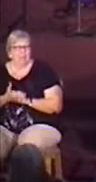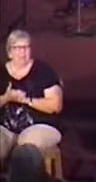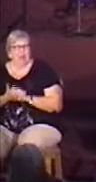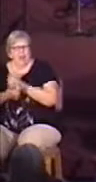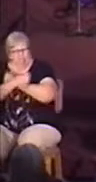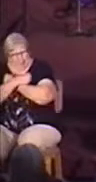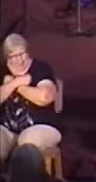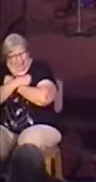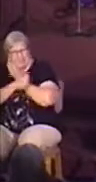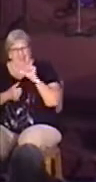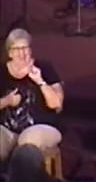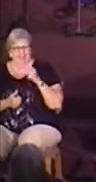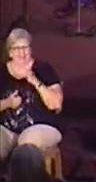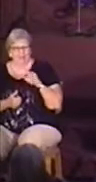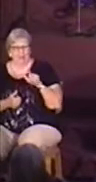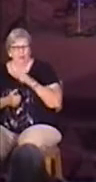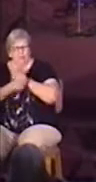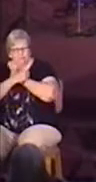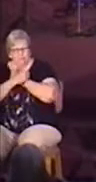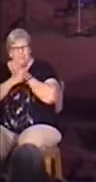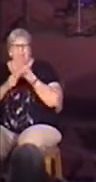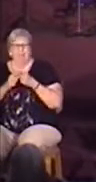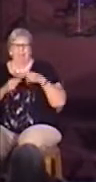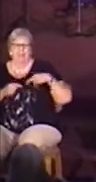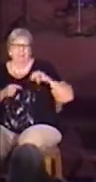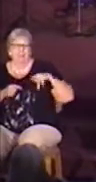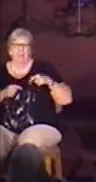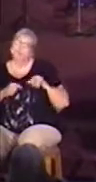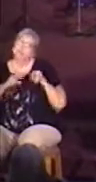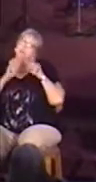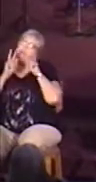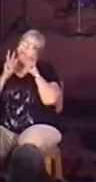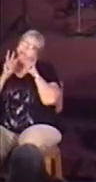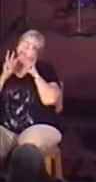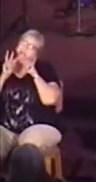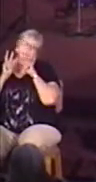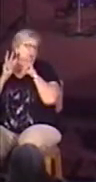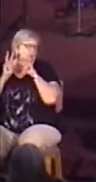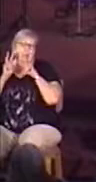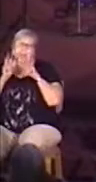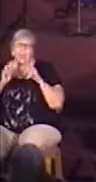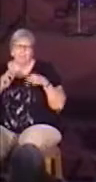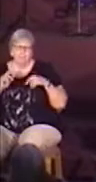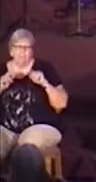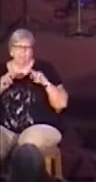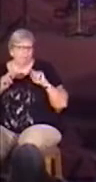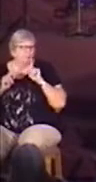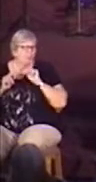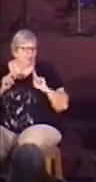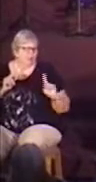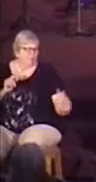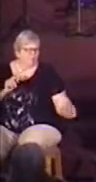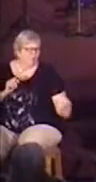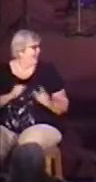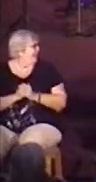her a hug and I'll love on her, and Piper will look at us like this. And then all of a sudden she'll run